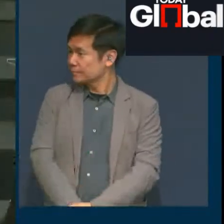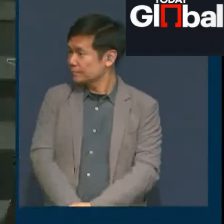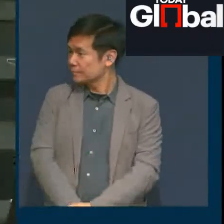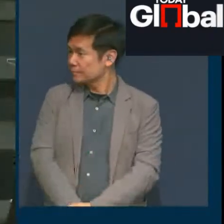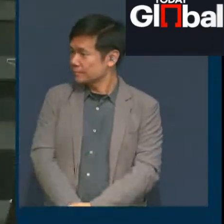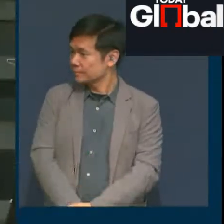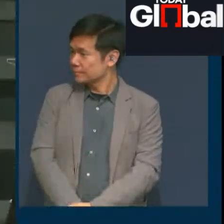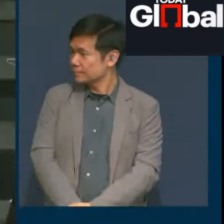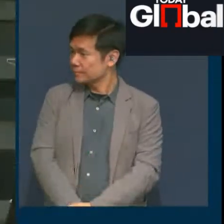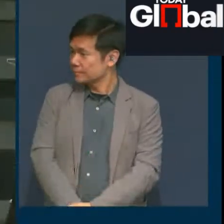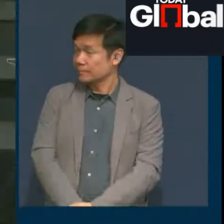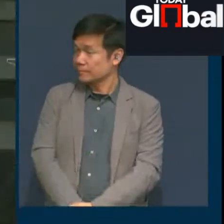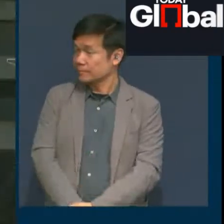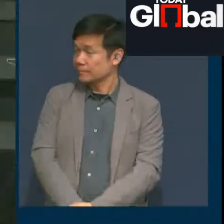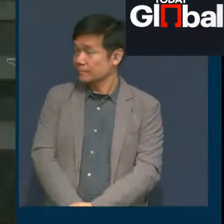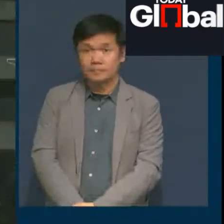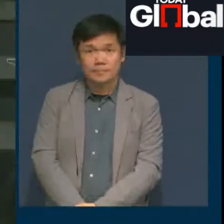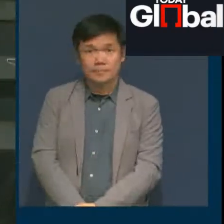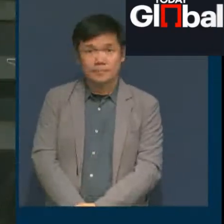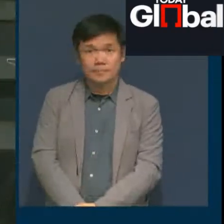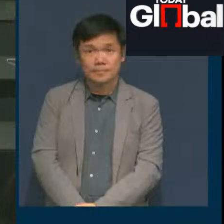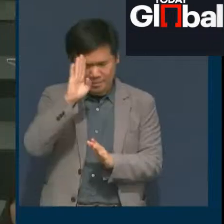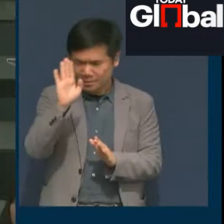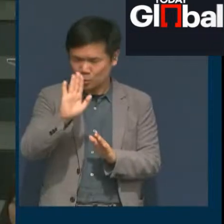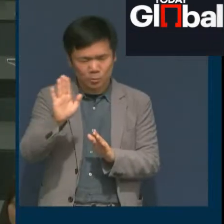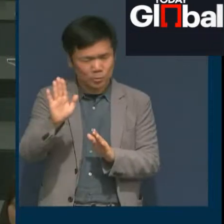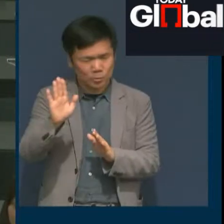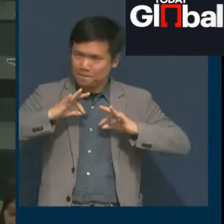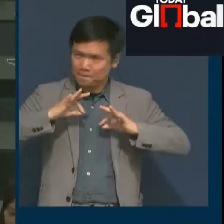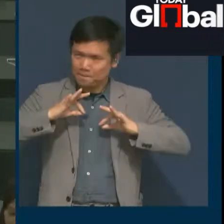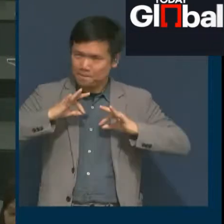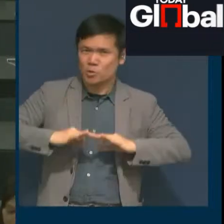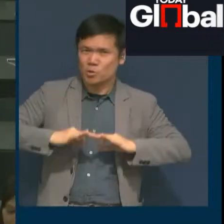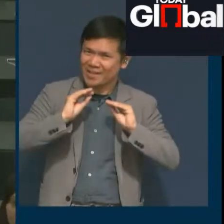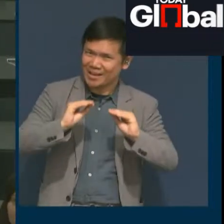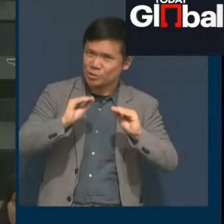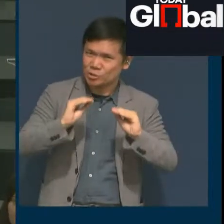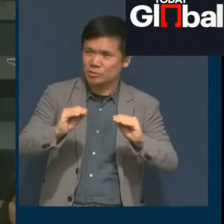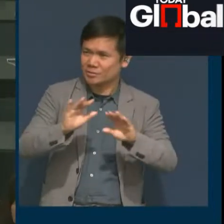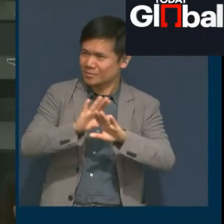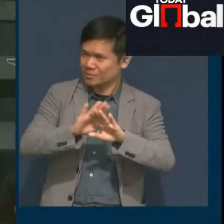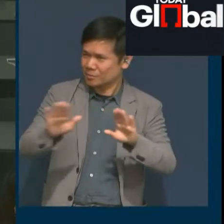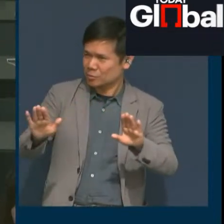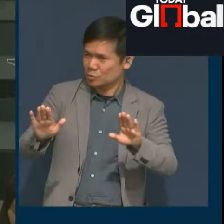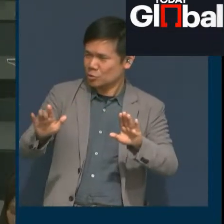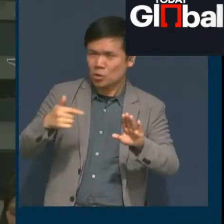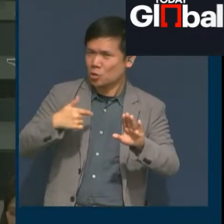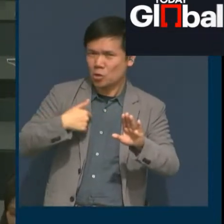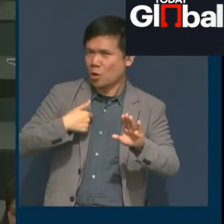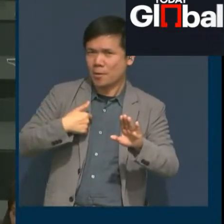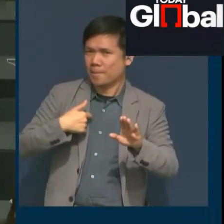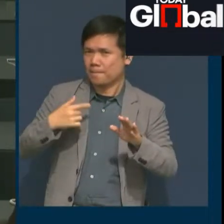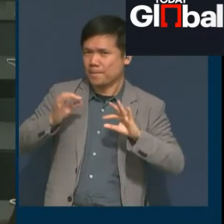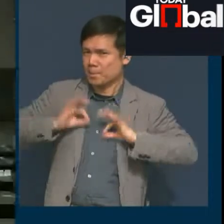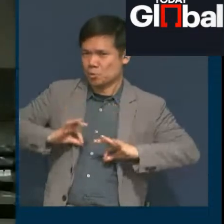I apologize. The Ministry of Education corrects herself, the speaker.